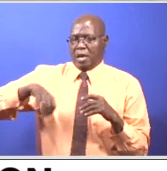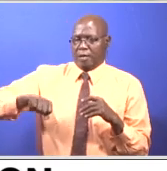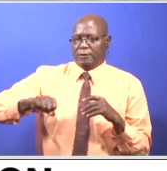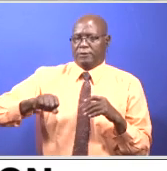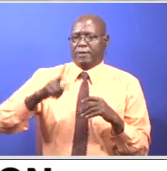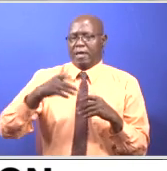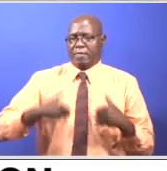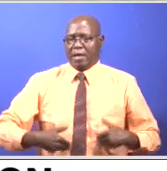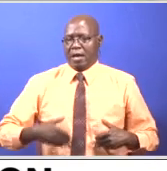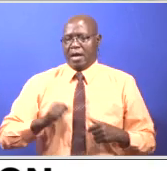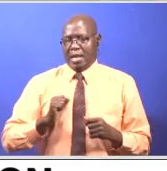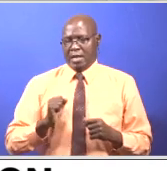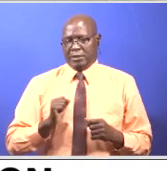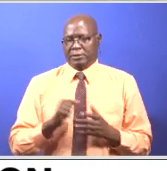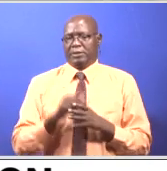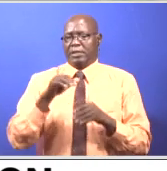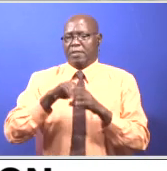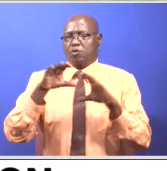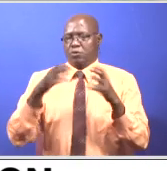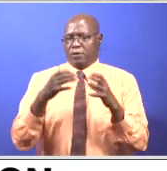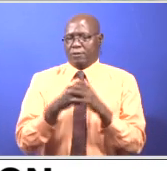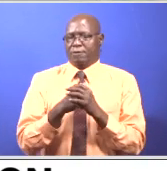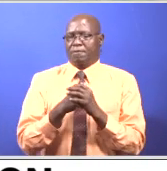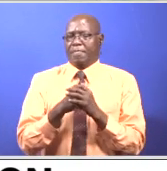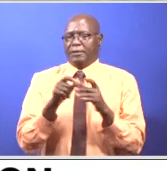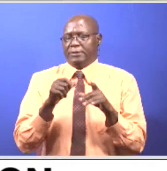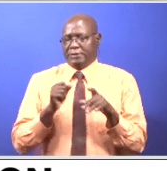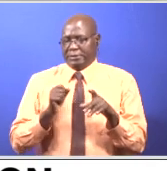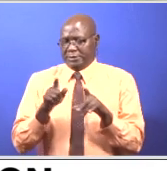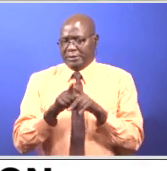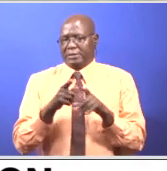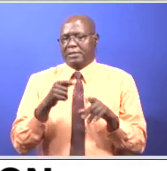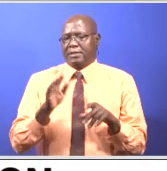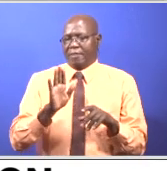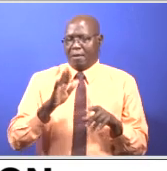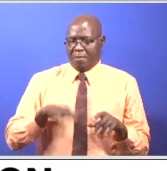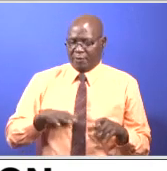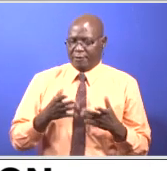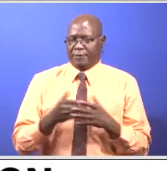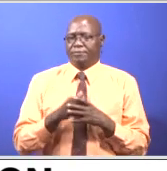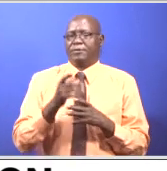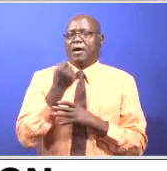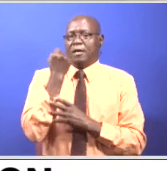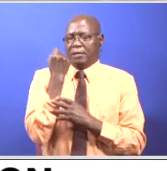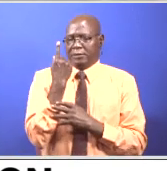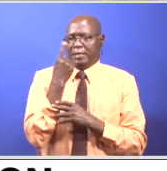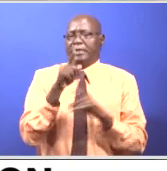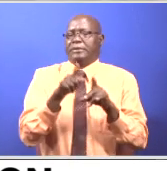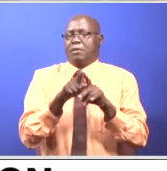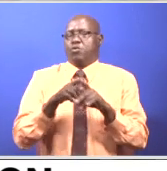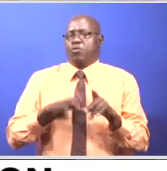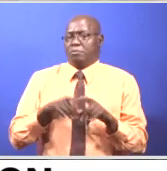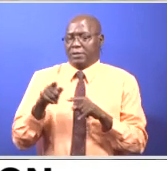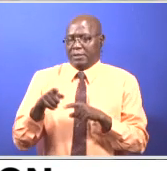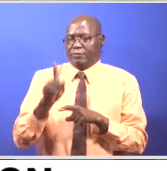their young girls in the community, of their sisters, of their mothers, so that they can understand that even women themselves,